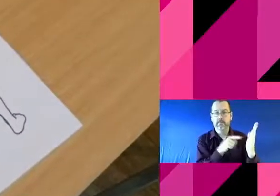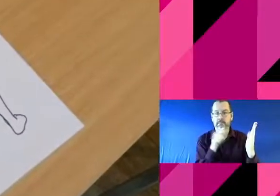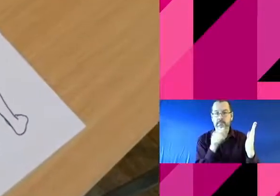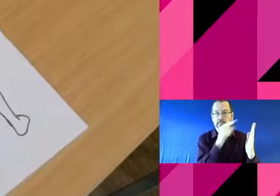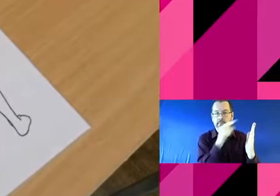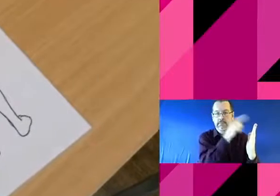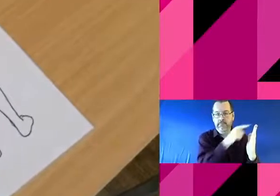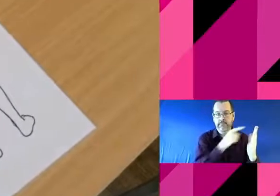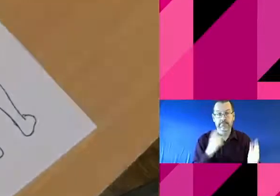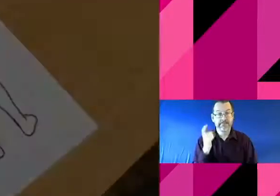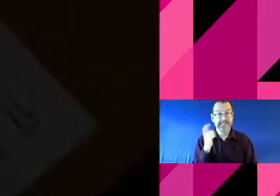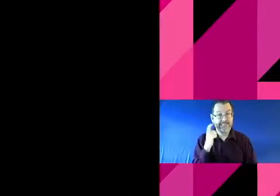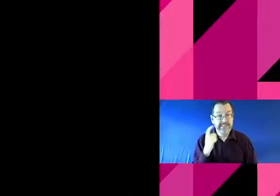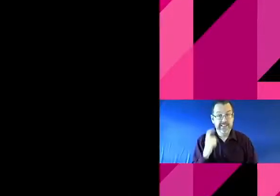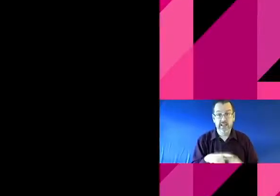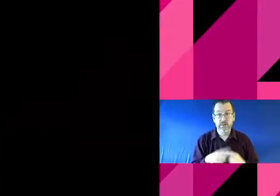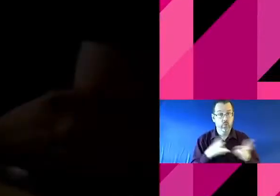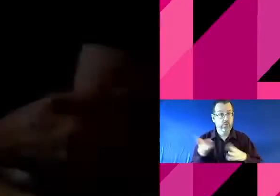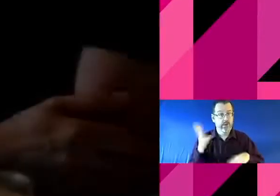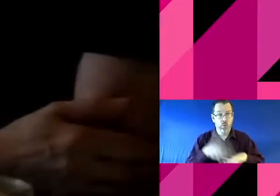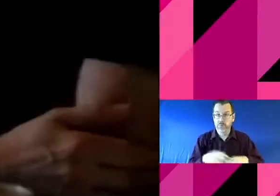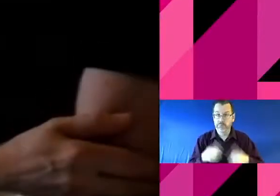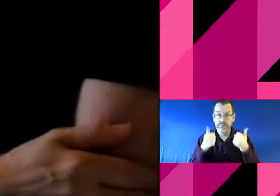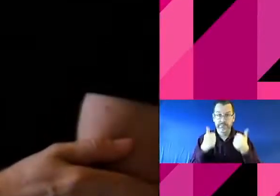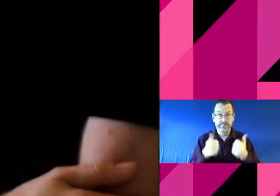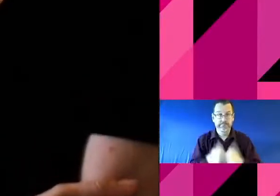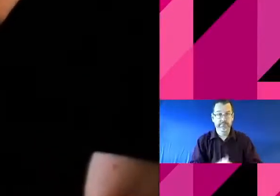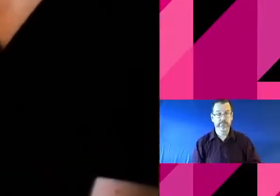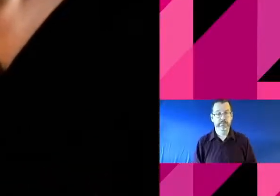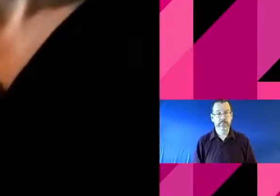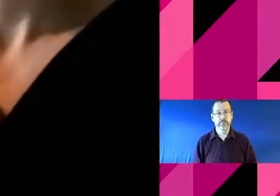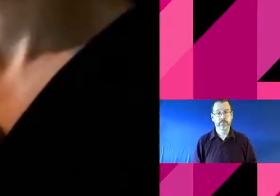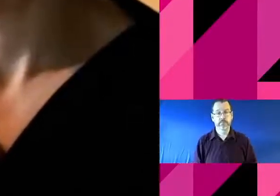very effective and used often.